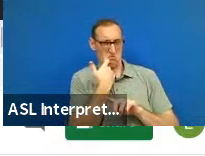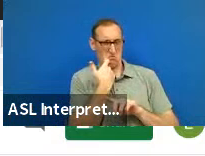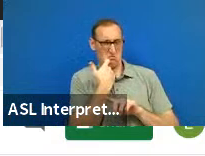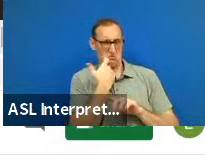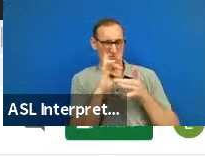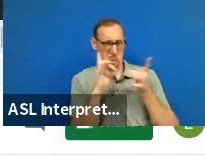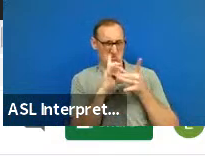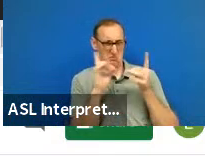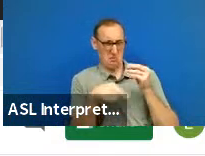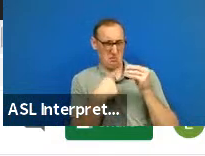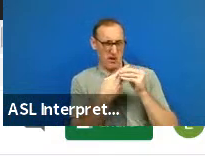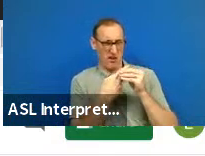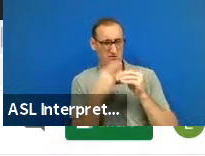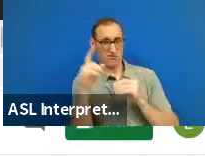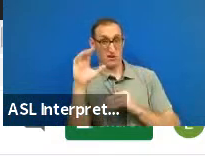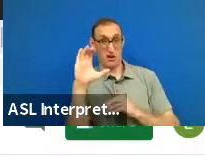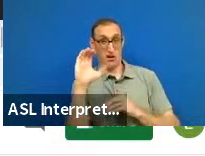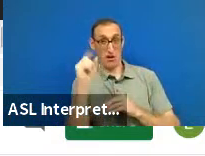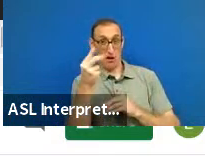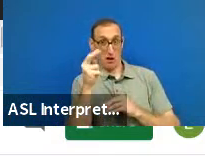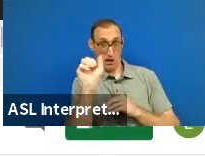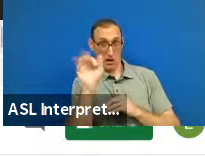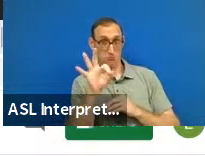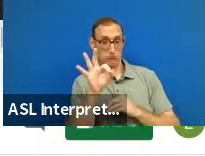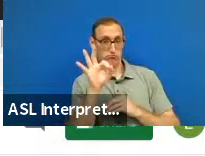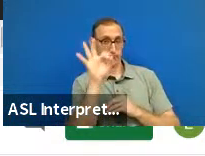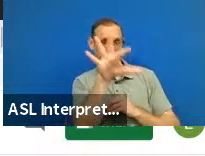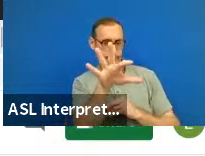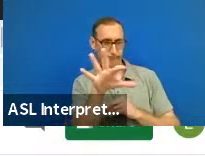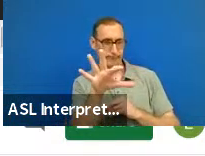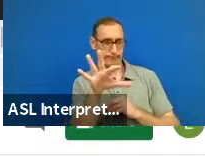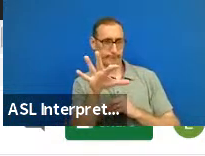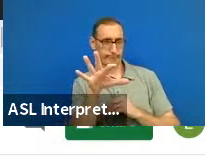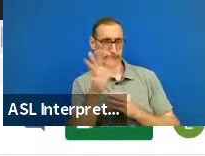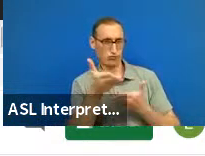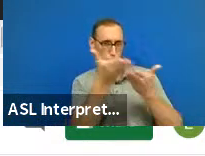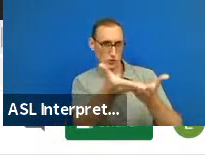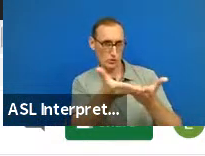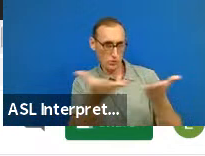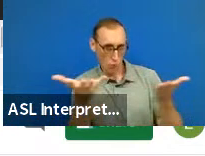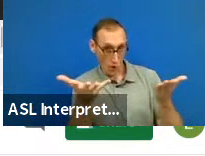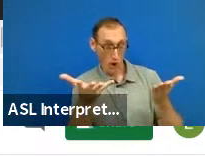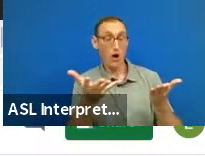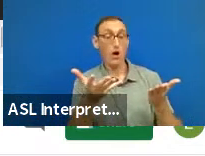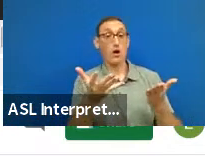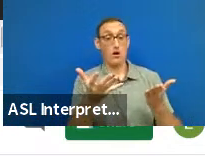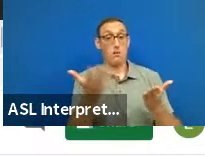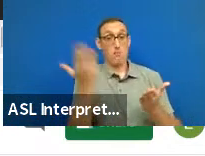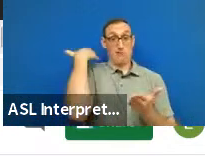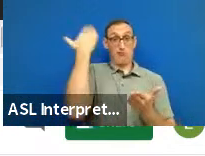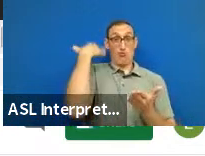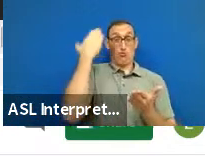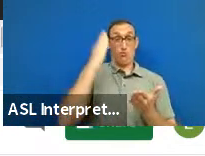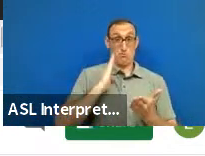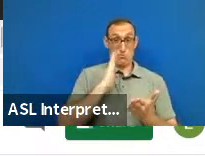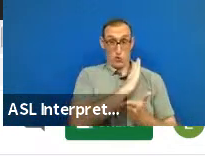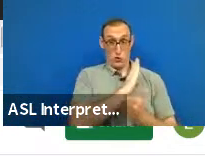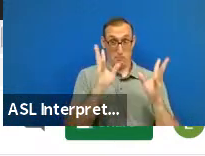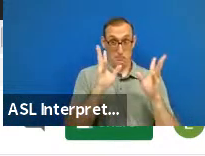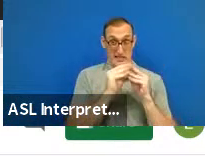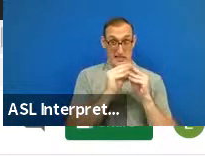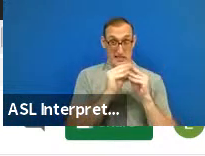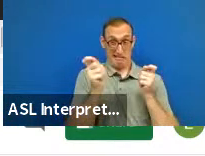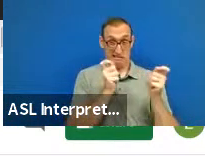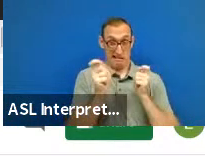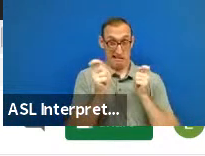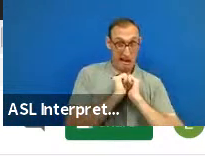this is the way that I perceived it, that the way board meetings were being conducted. Because when you look at